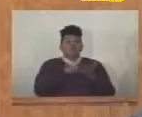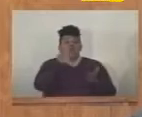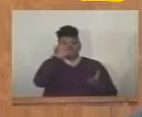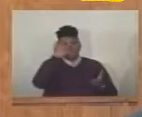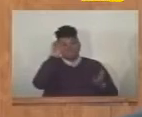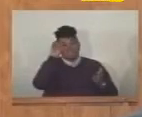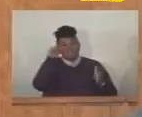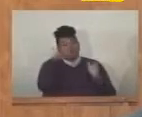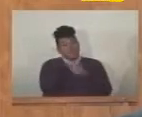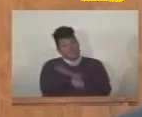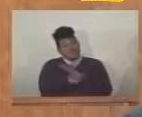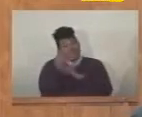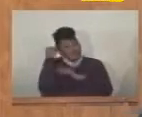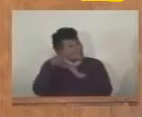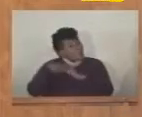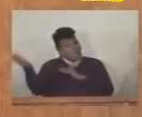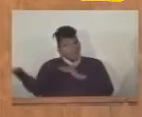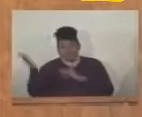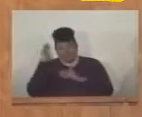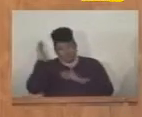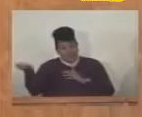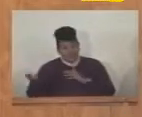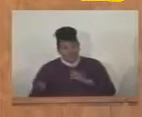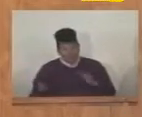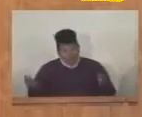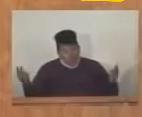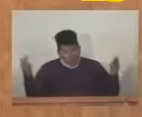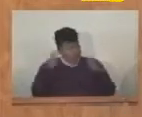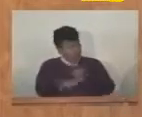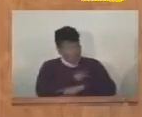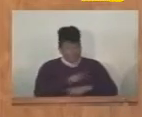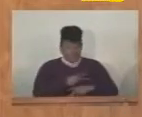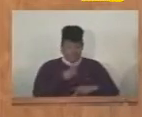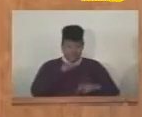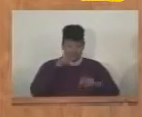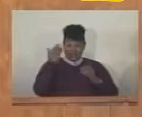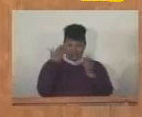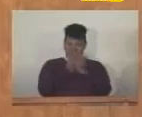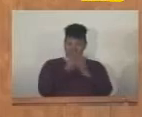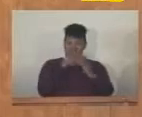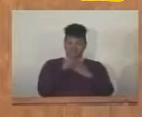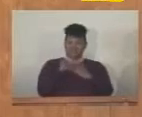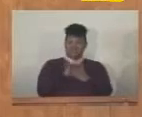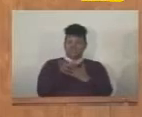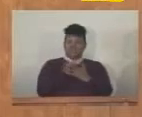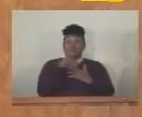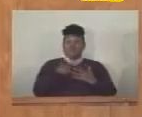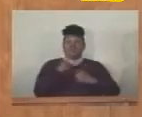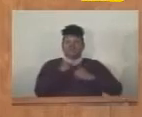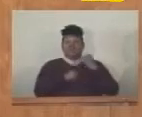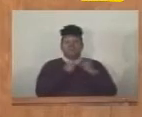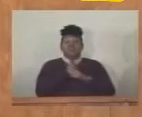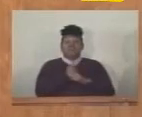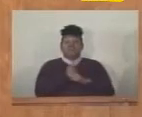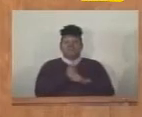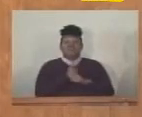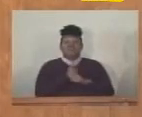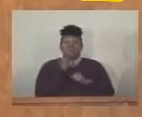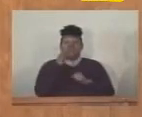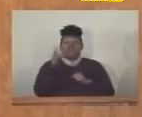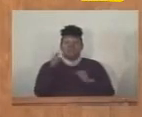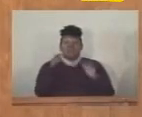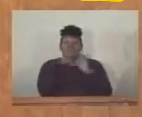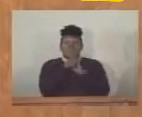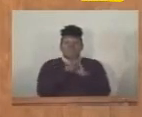1,350 murders last year. Even worse is the fact that in January of this year, the clear-up rate